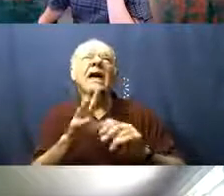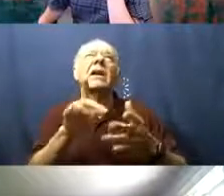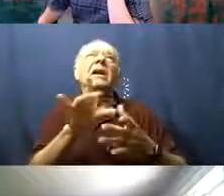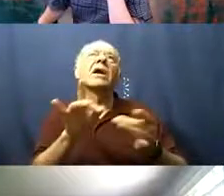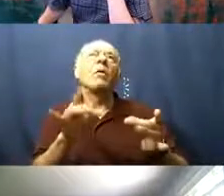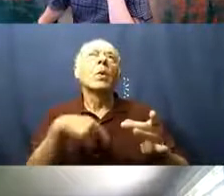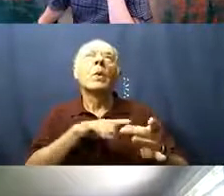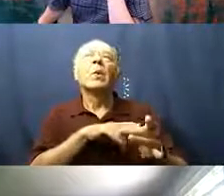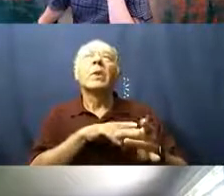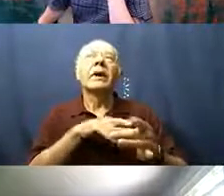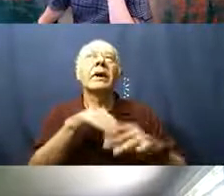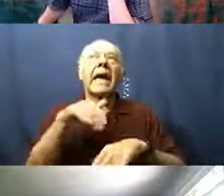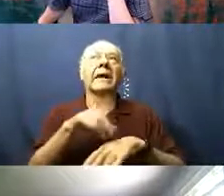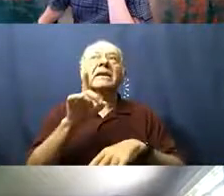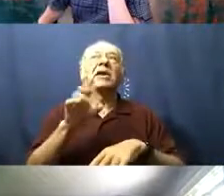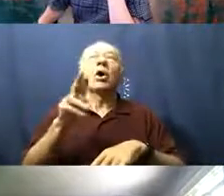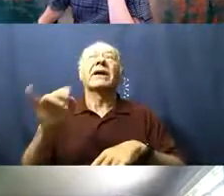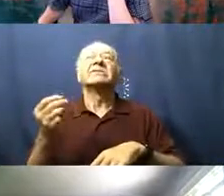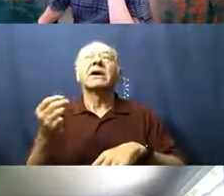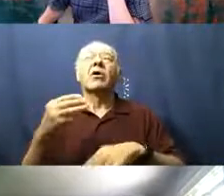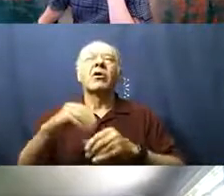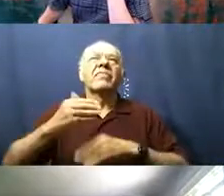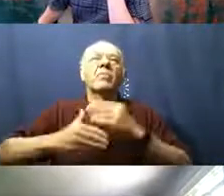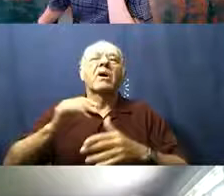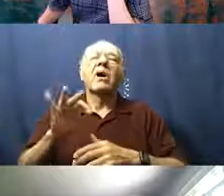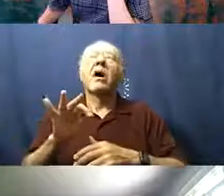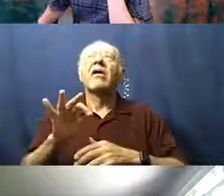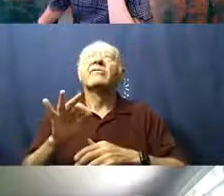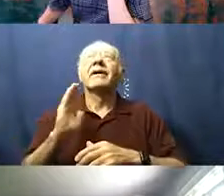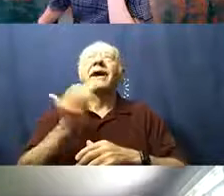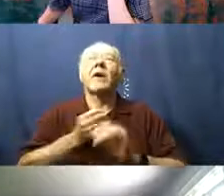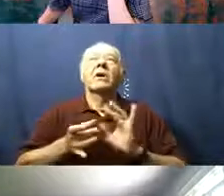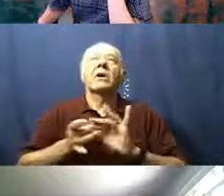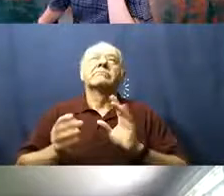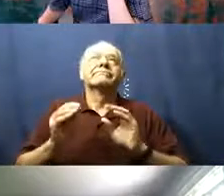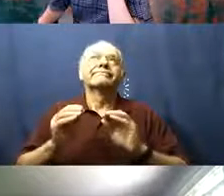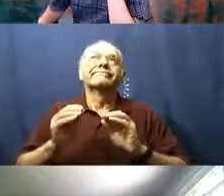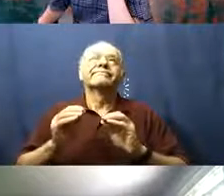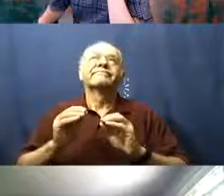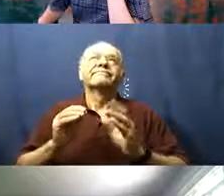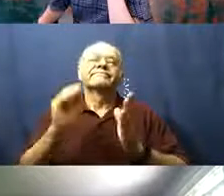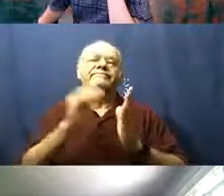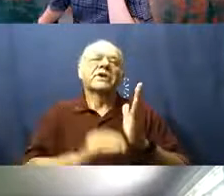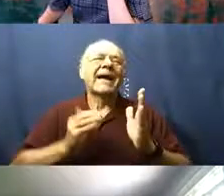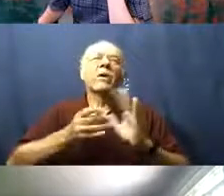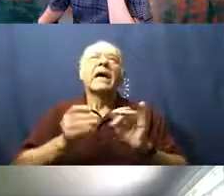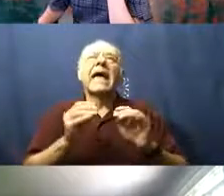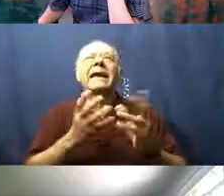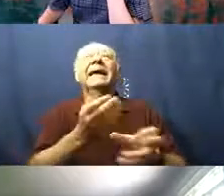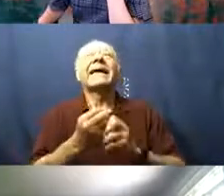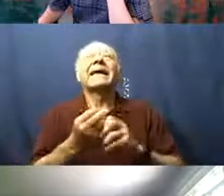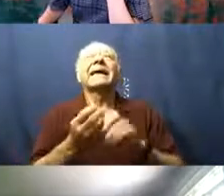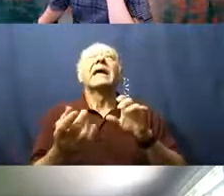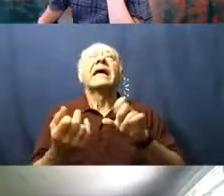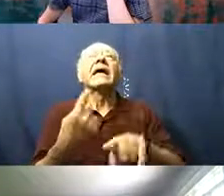we at Disability Rights New Jersey are in the process of our comments, and I just think that getting that input from the community is